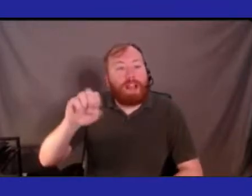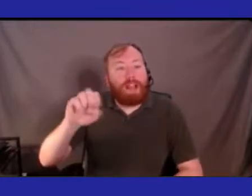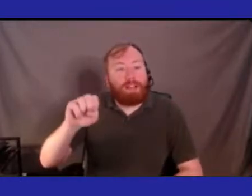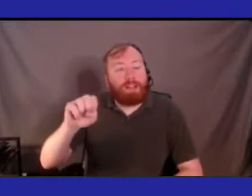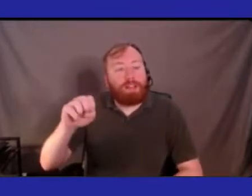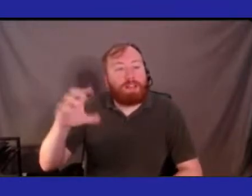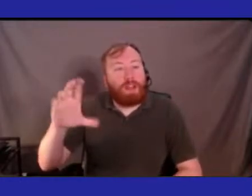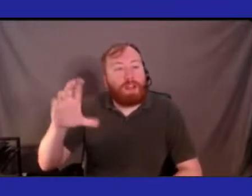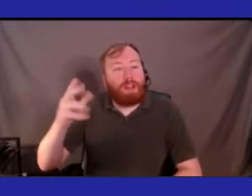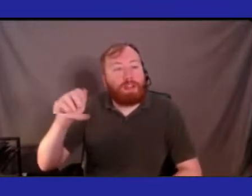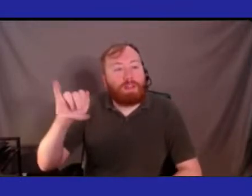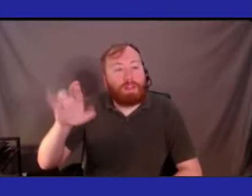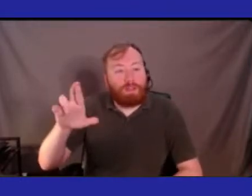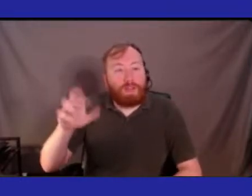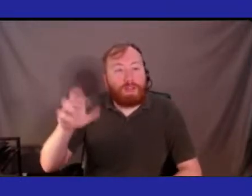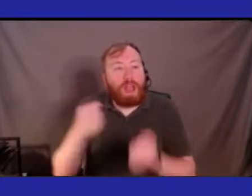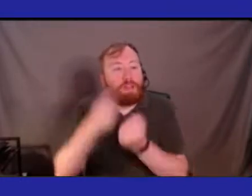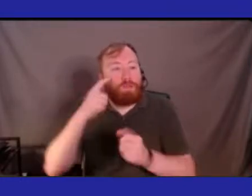Hospital. Welcome.